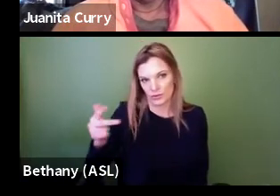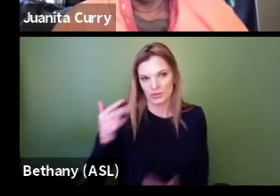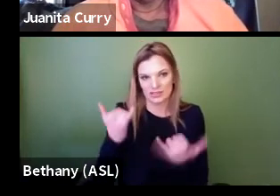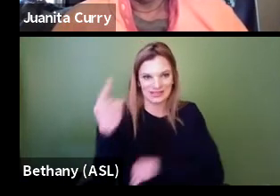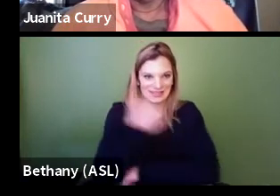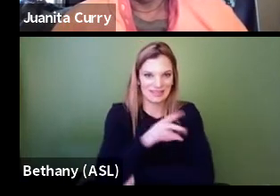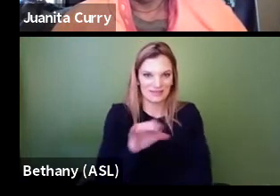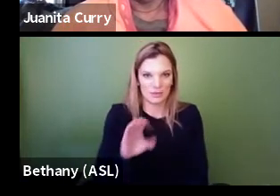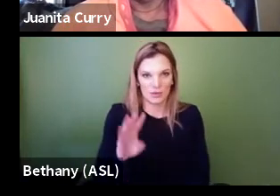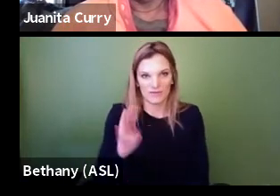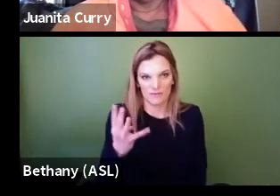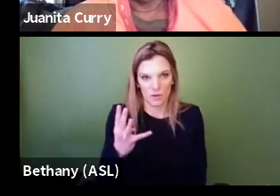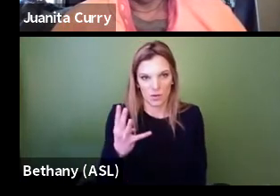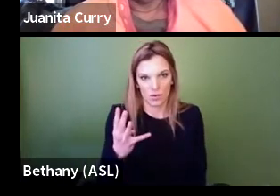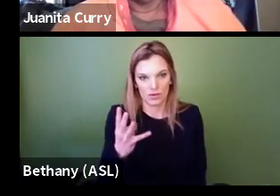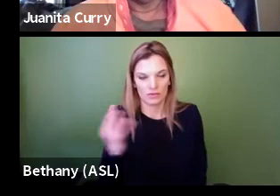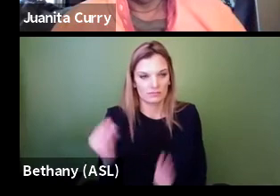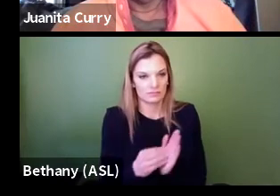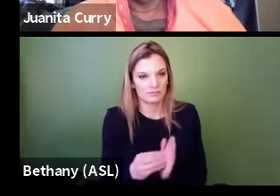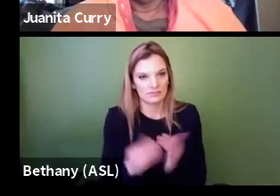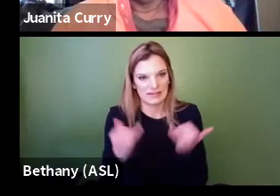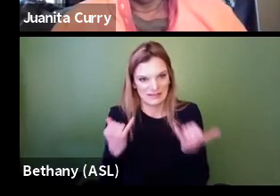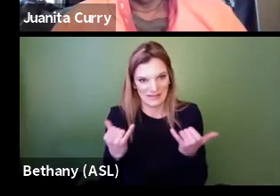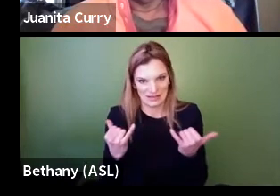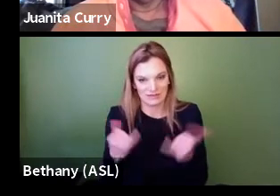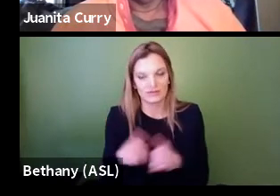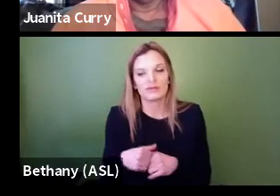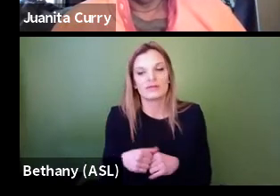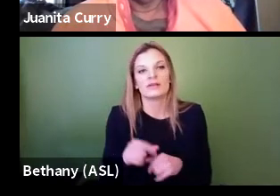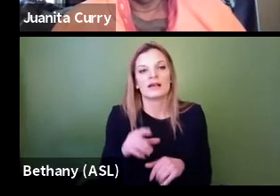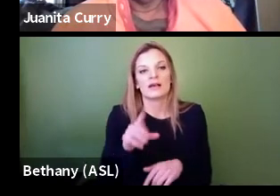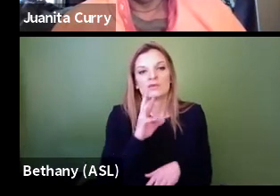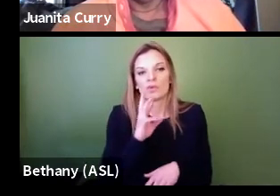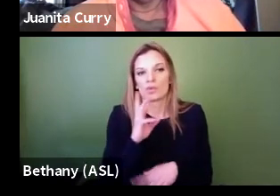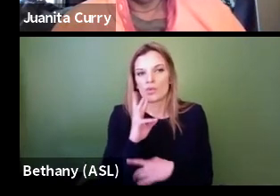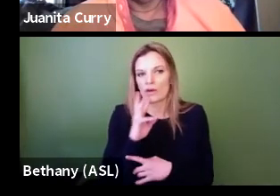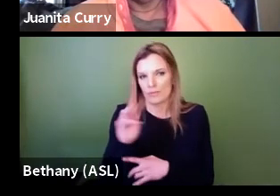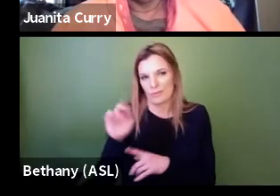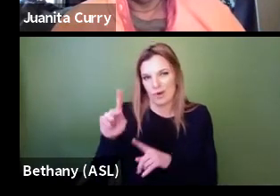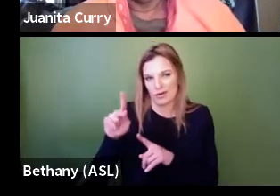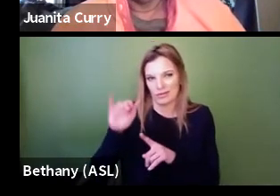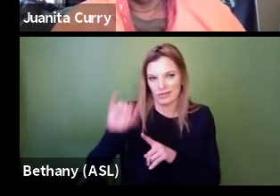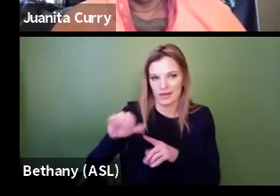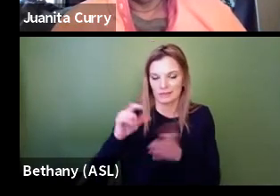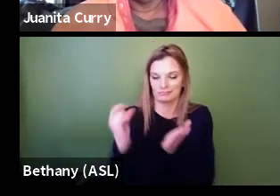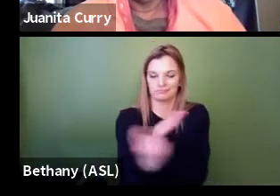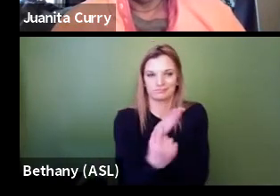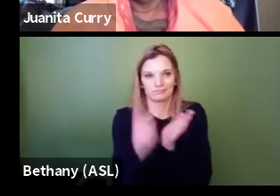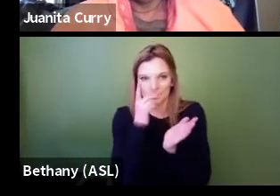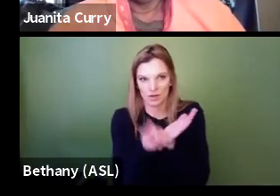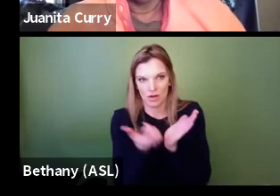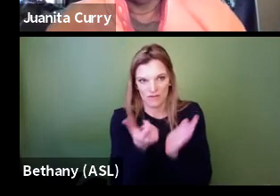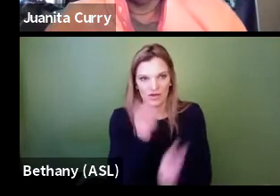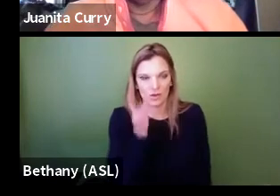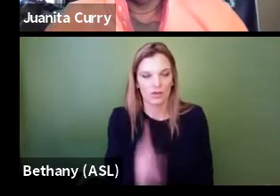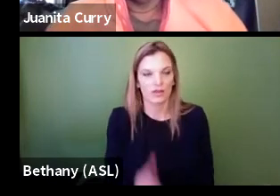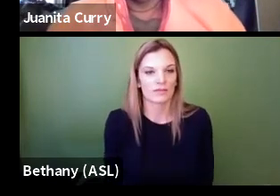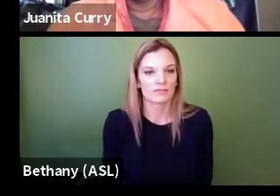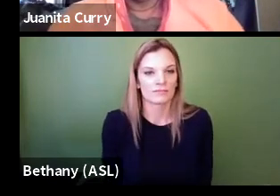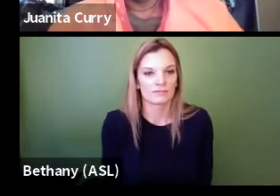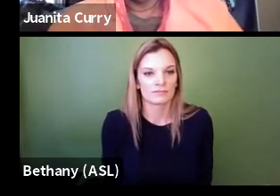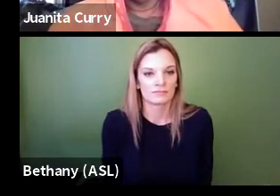February 4th, to adopted and effective, and then removing the watermark. Those would be the changes that I would be making. And